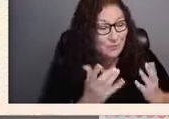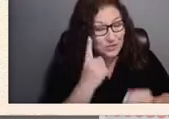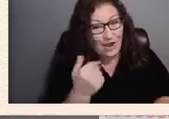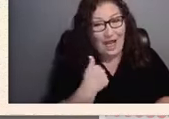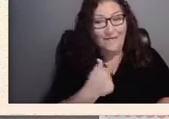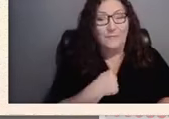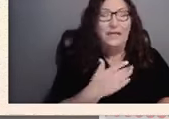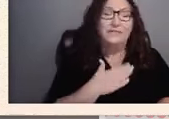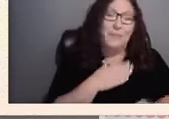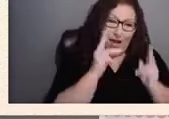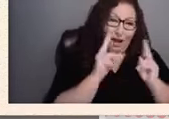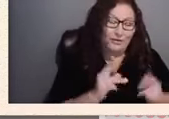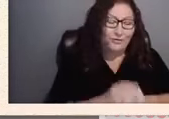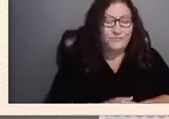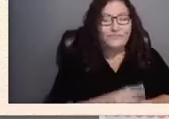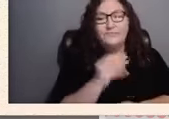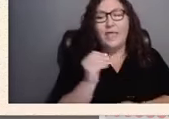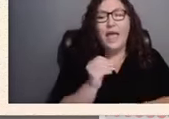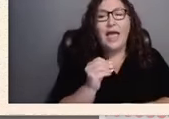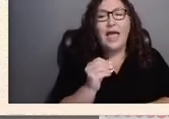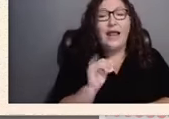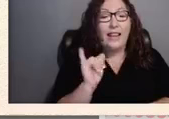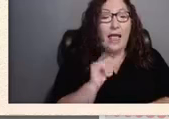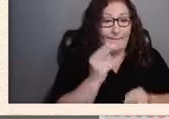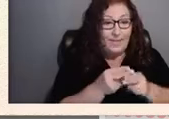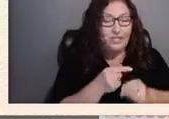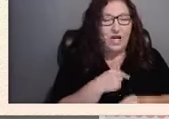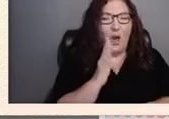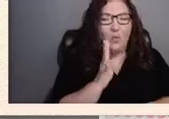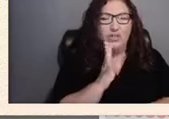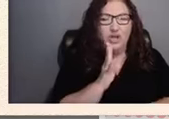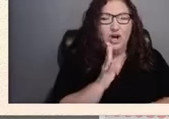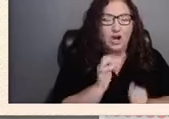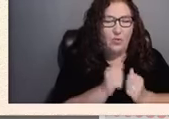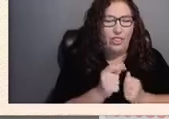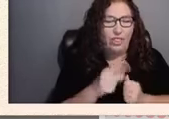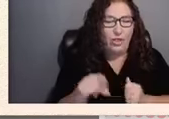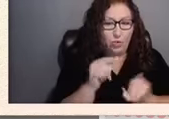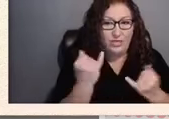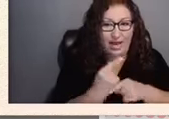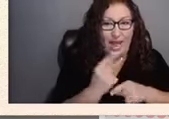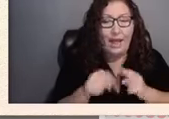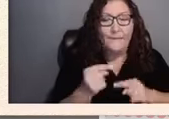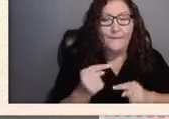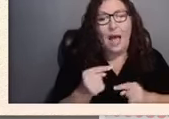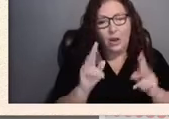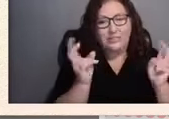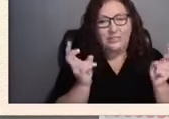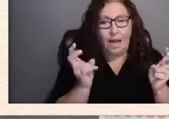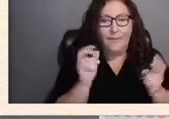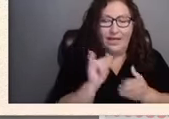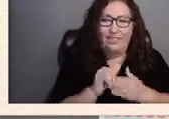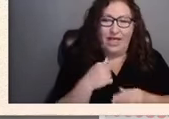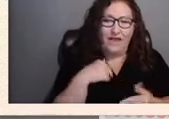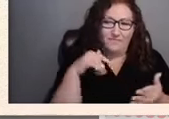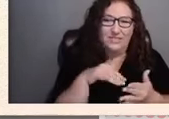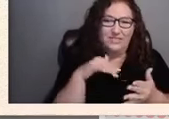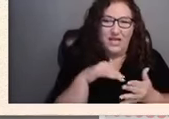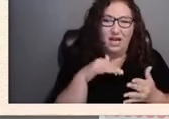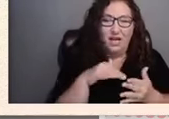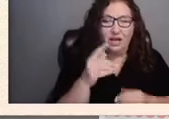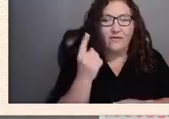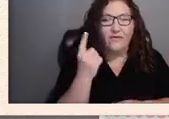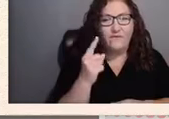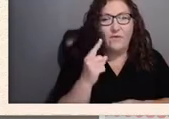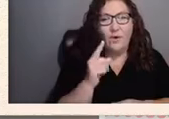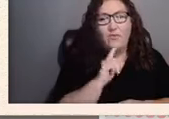honor. And as mentioned, I'm going to be speaking to you today about a topic that I've been studying for really